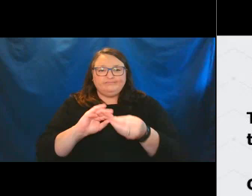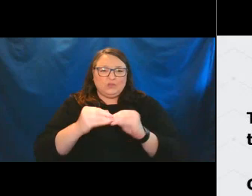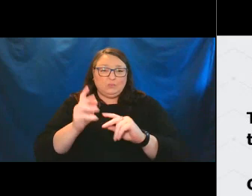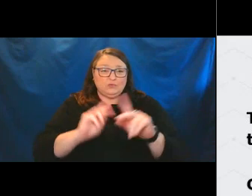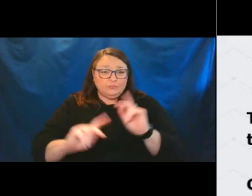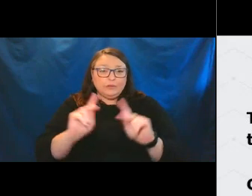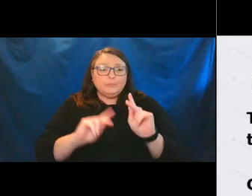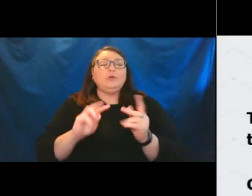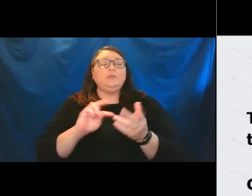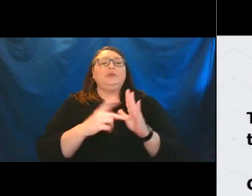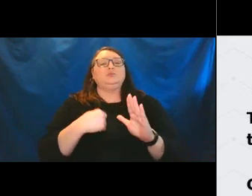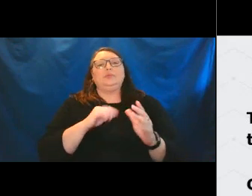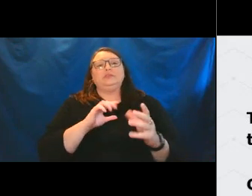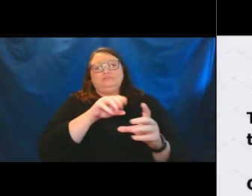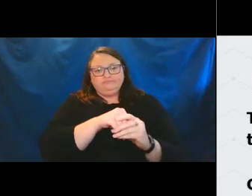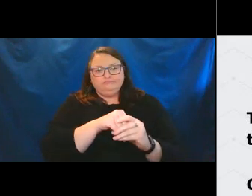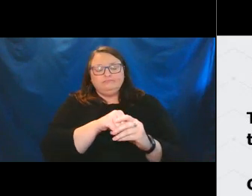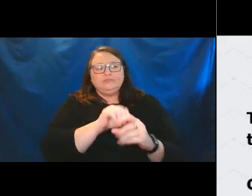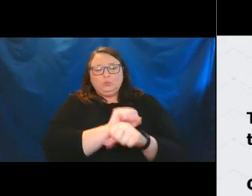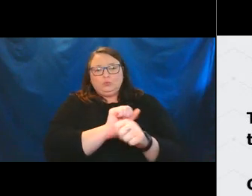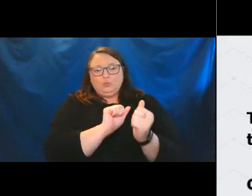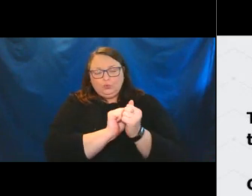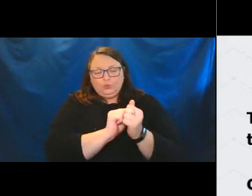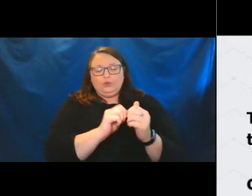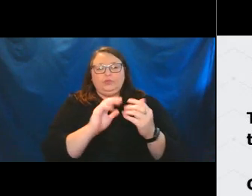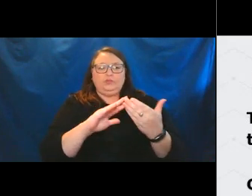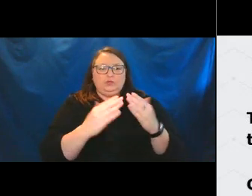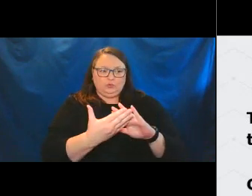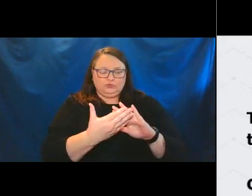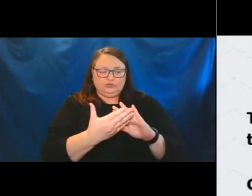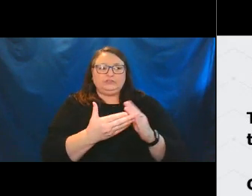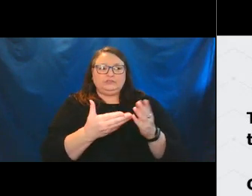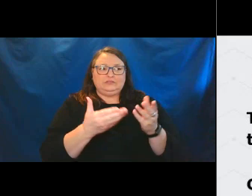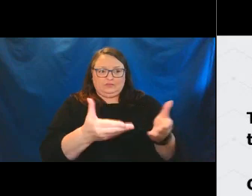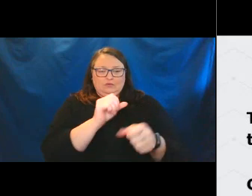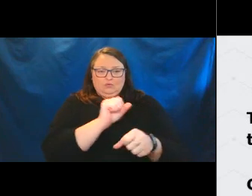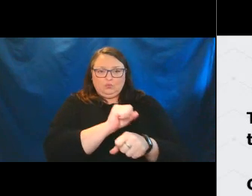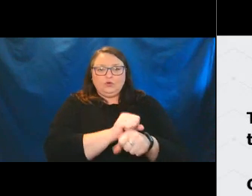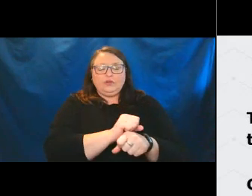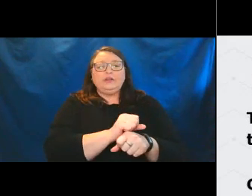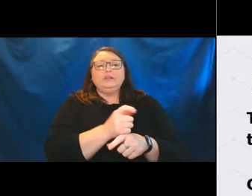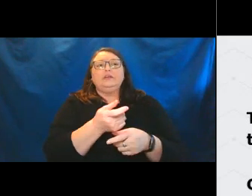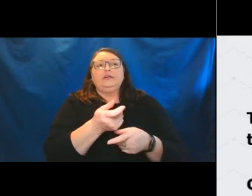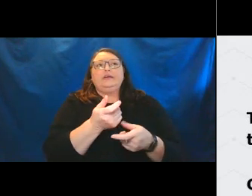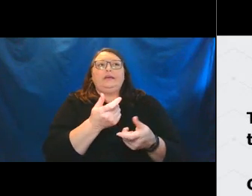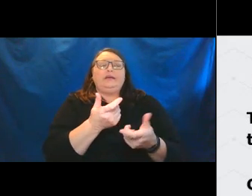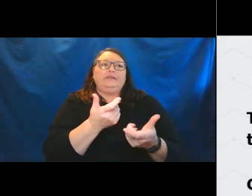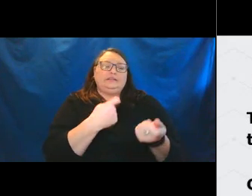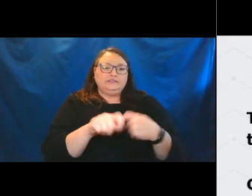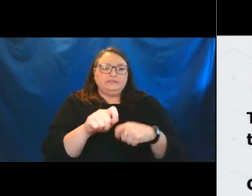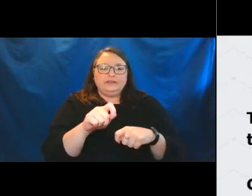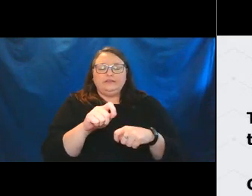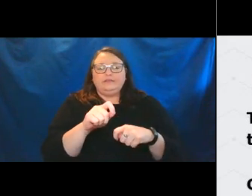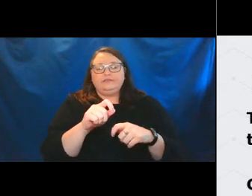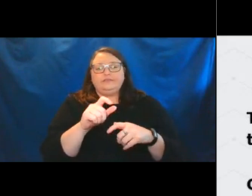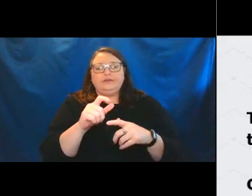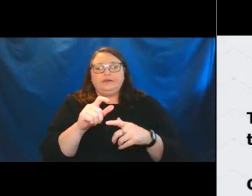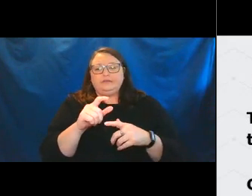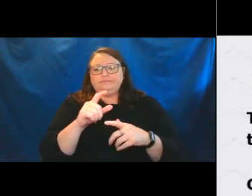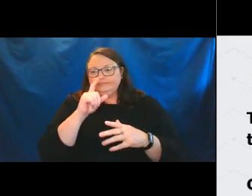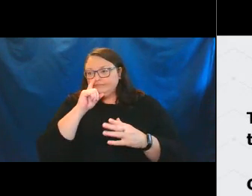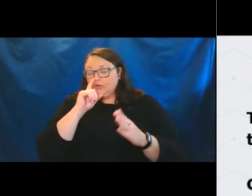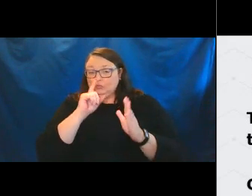the communities who are on the ground and kind of flip the research models as well from helicopter researching coming in and collecting data and